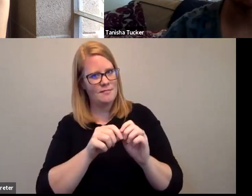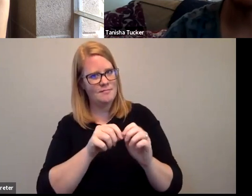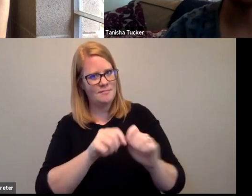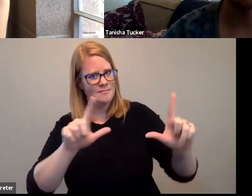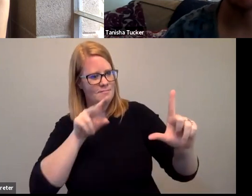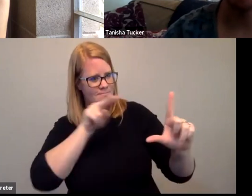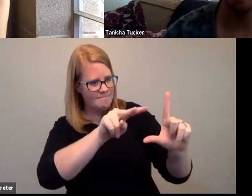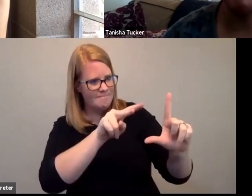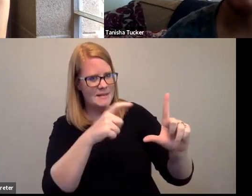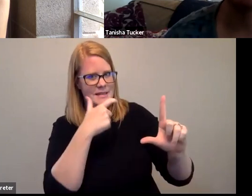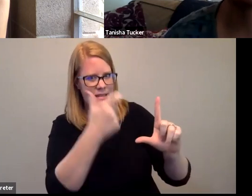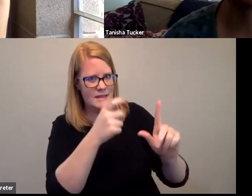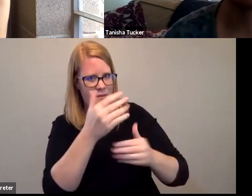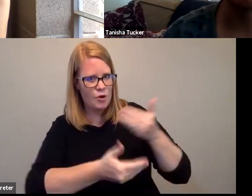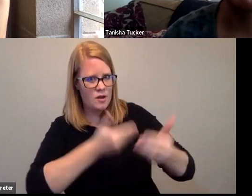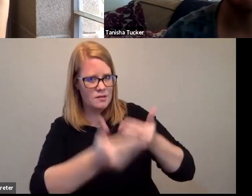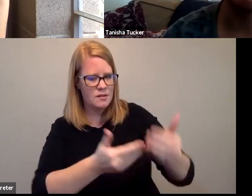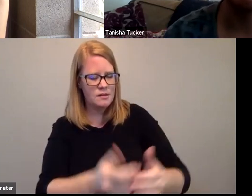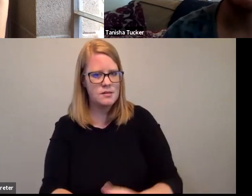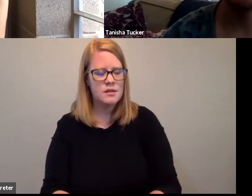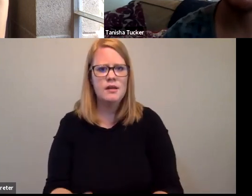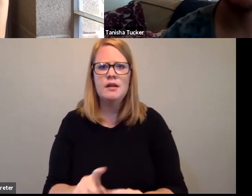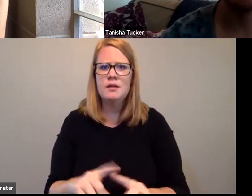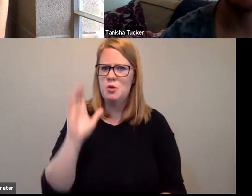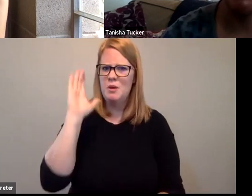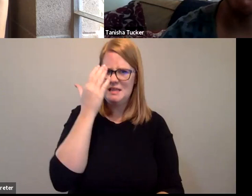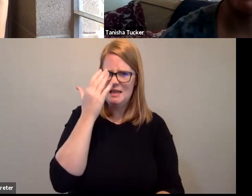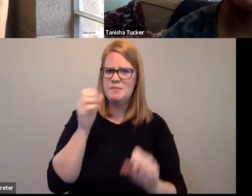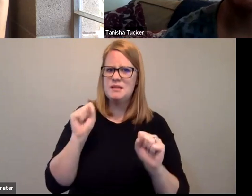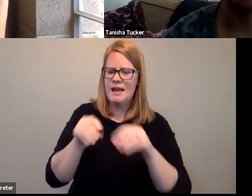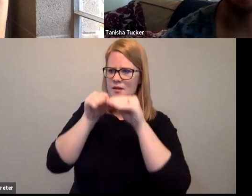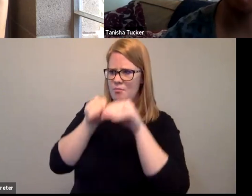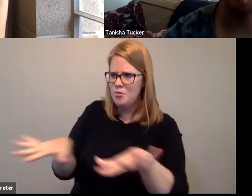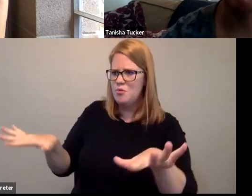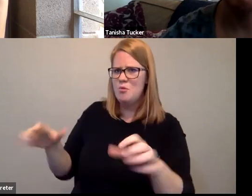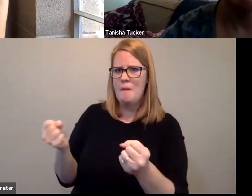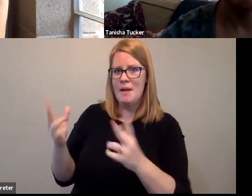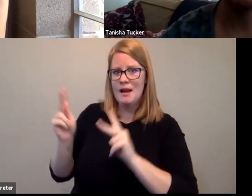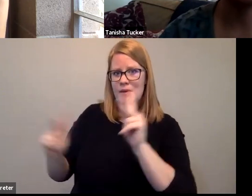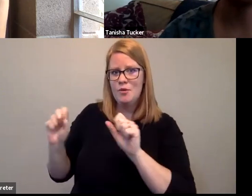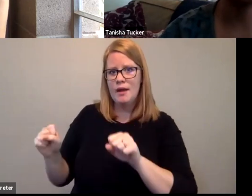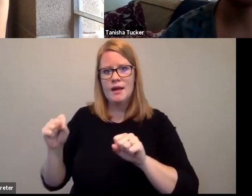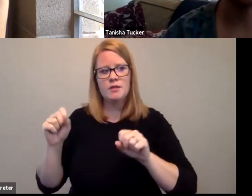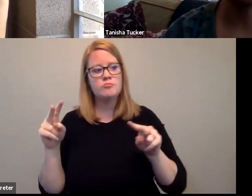going to reach maybe even way more people than we were able to before,